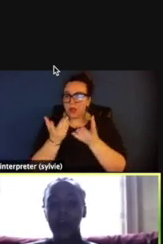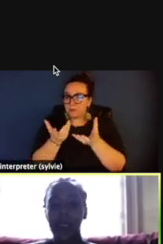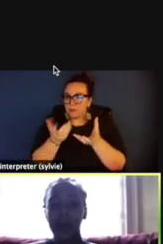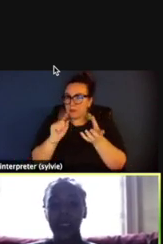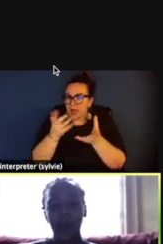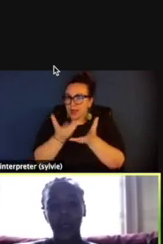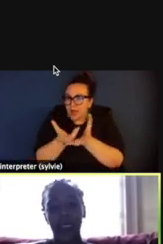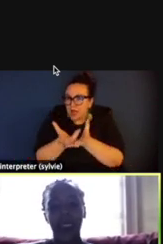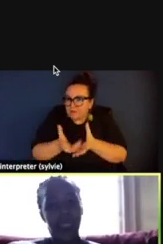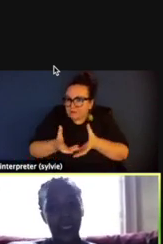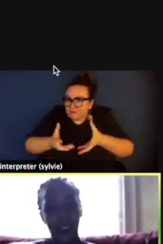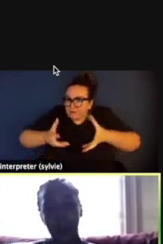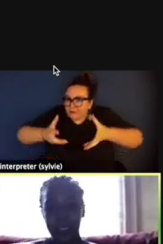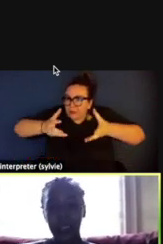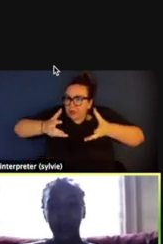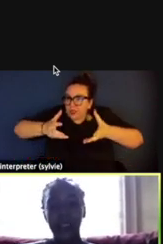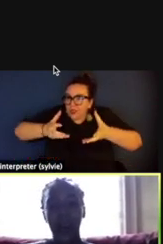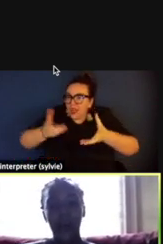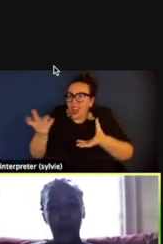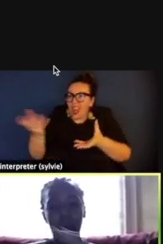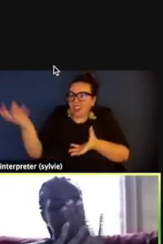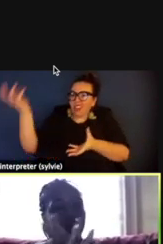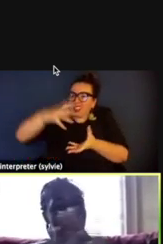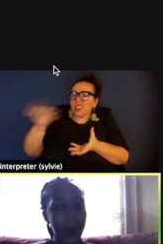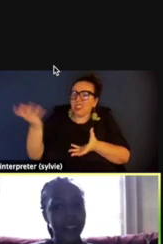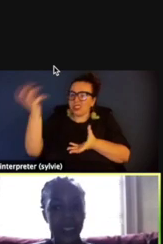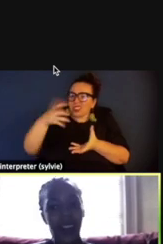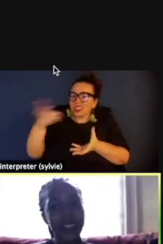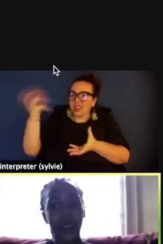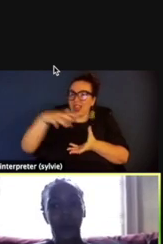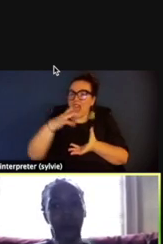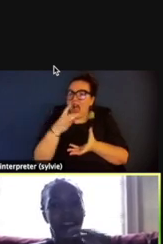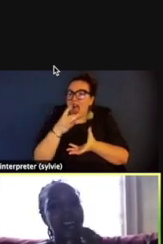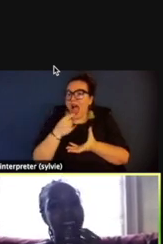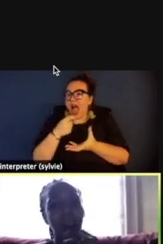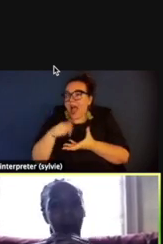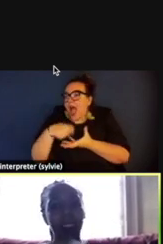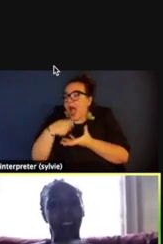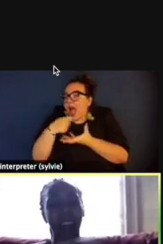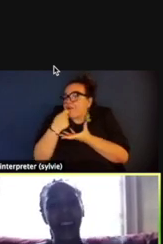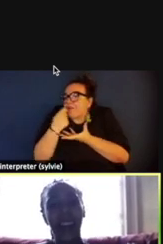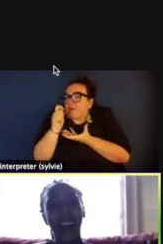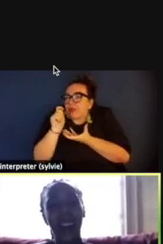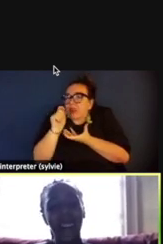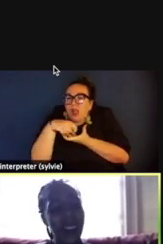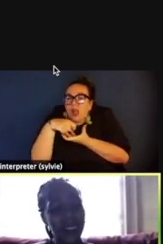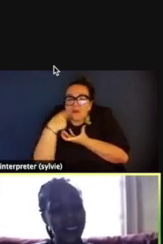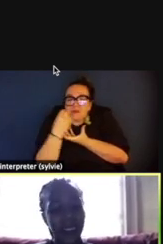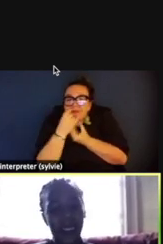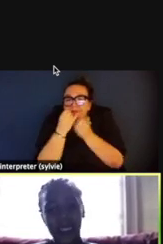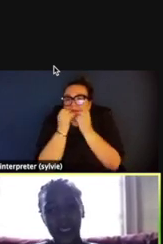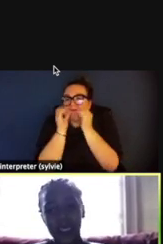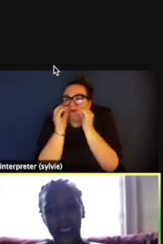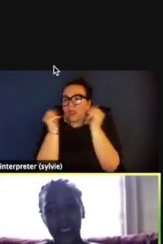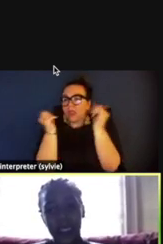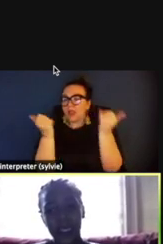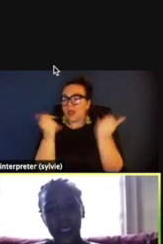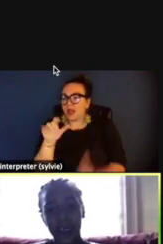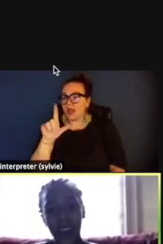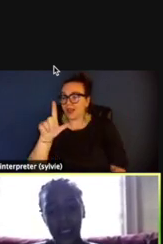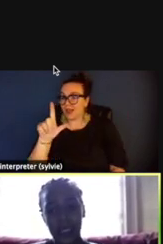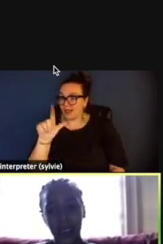this great big mashed potato thing, and they kind of dump all this stuff on top of it with the most amazing sauce in the world. So it's called